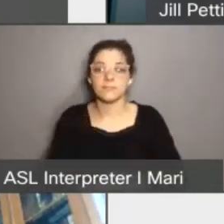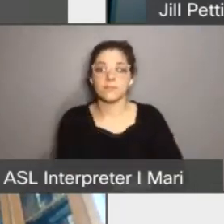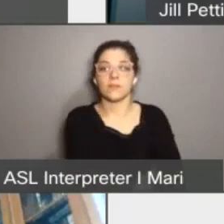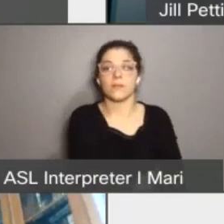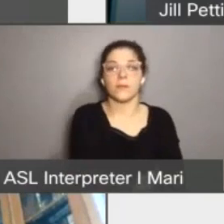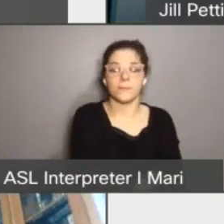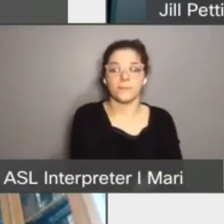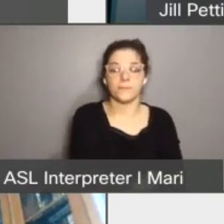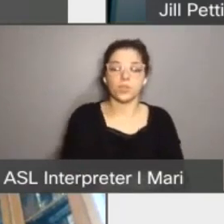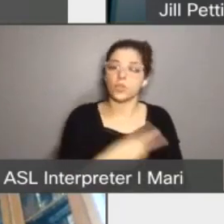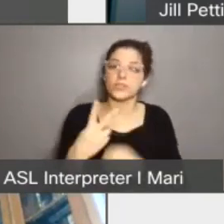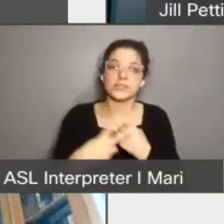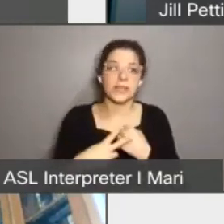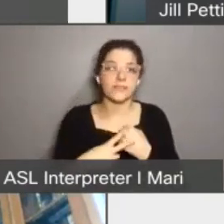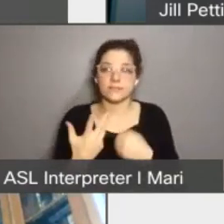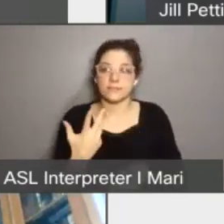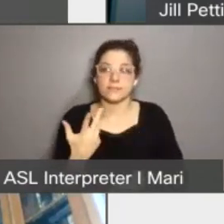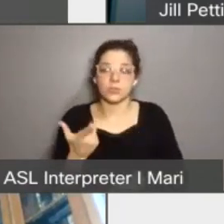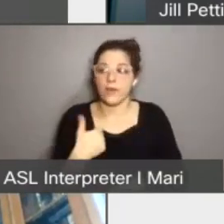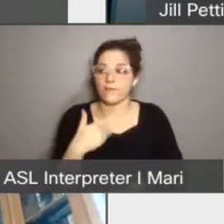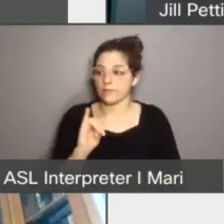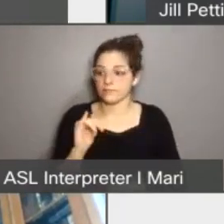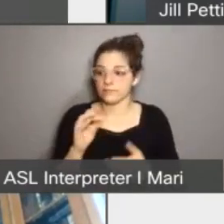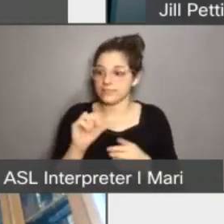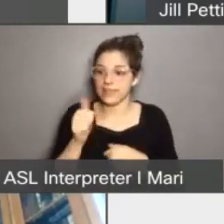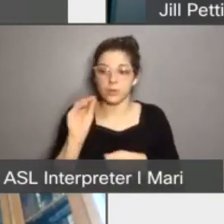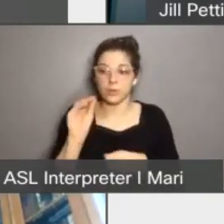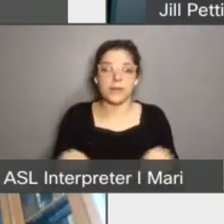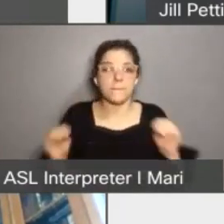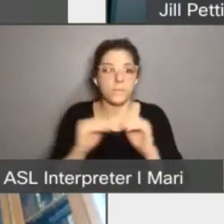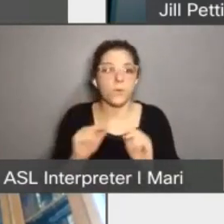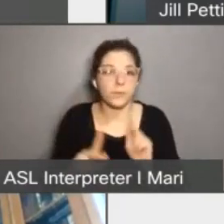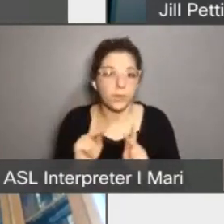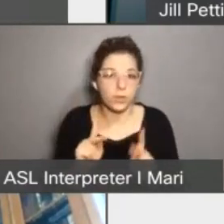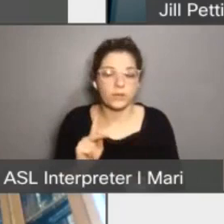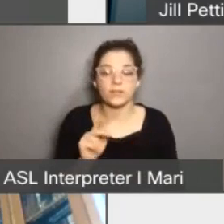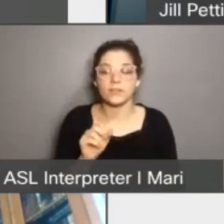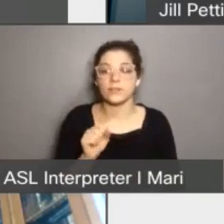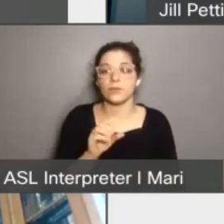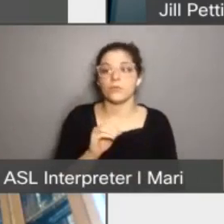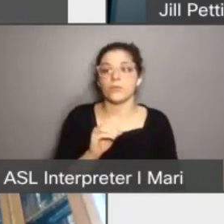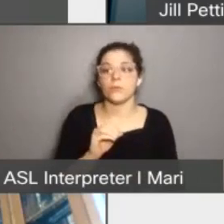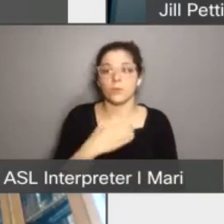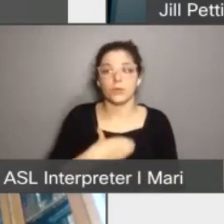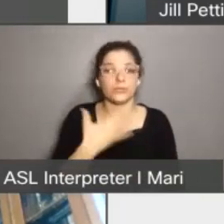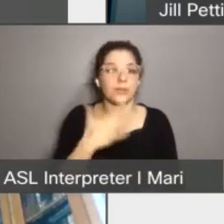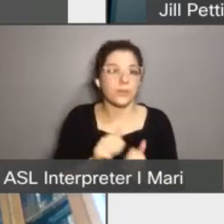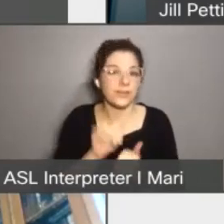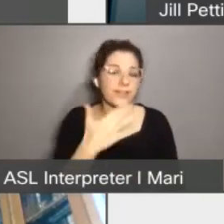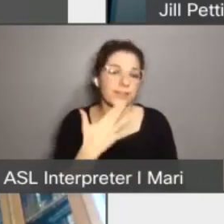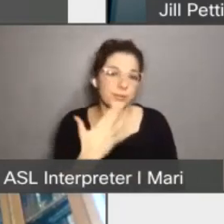instead, you're saving, you know, you have like, you know, 10% more people, right? So I wish you luck with that. Thank